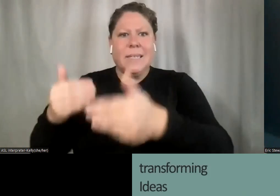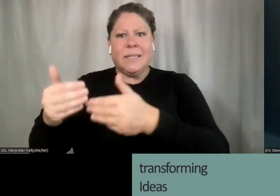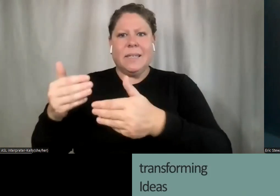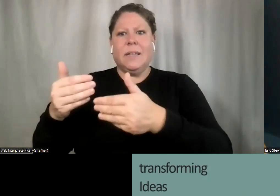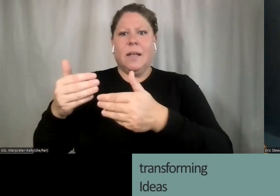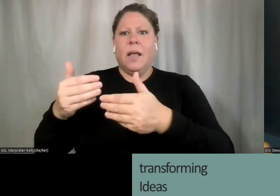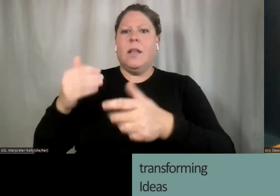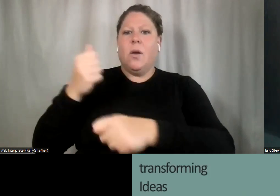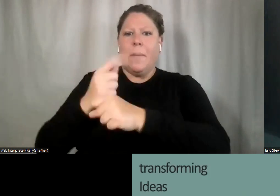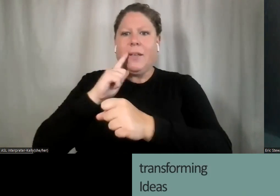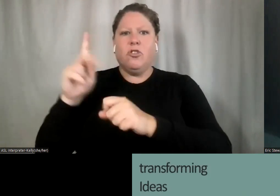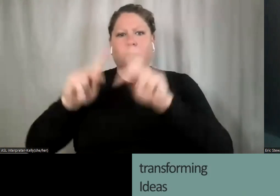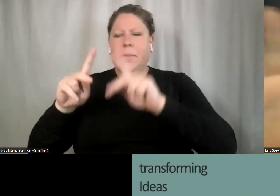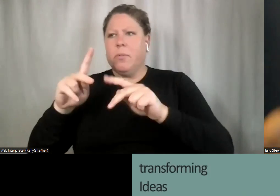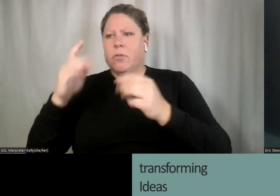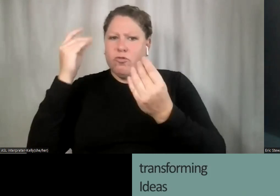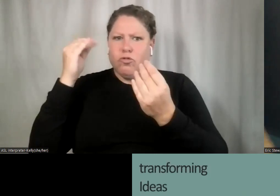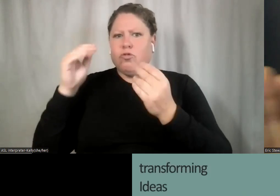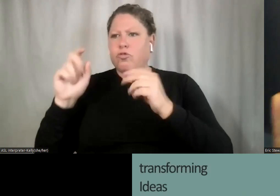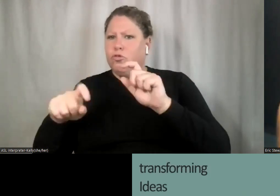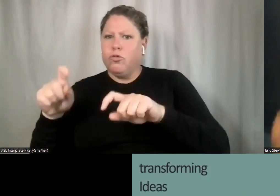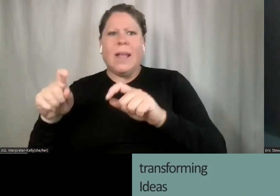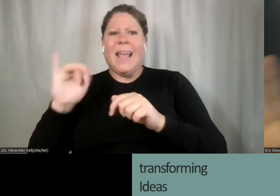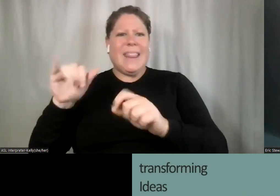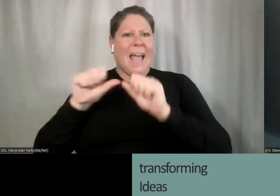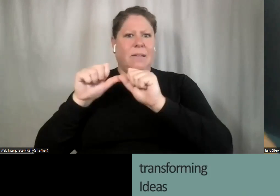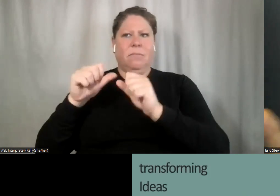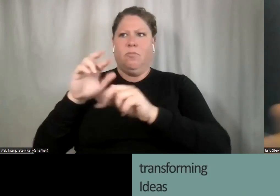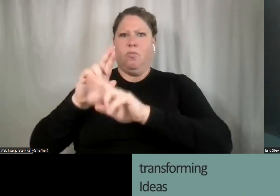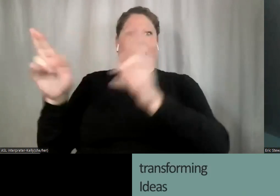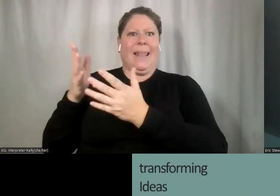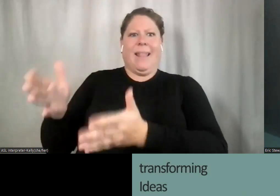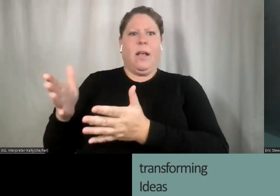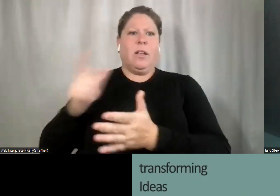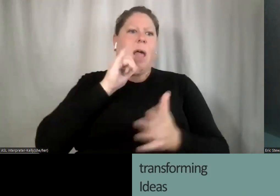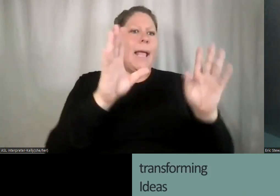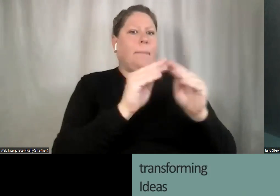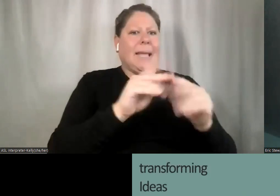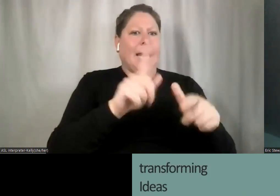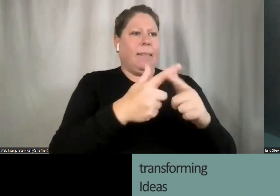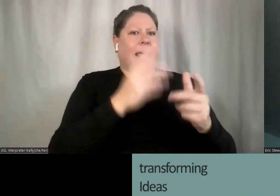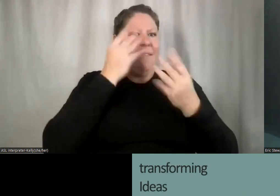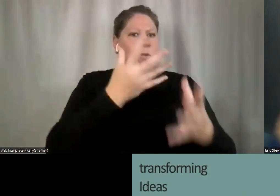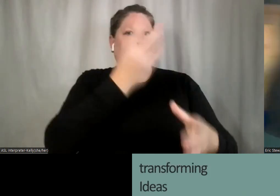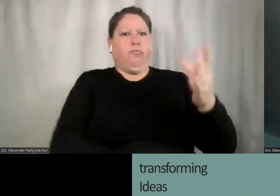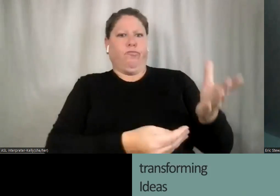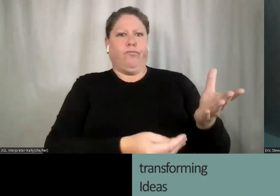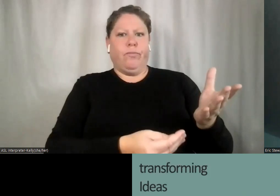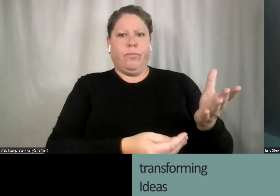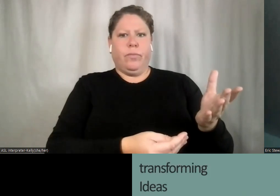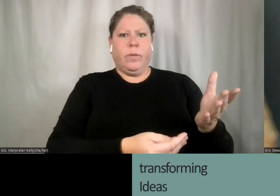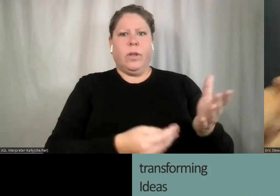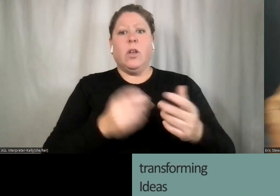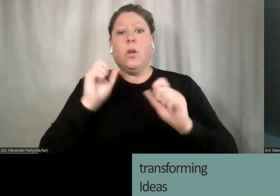they can participate in them, and they stay by giving people time to say, okay, I need everybody by